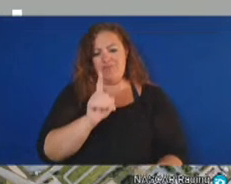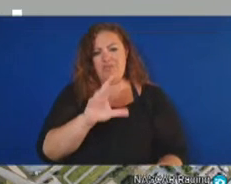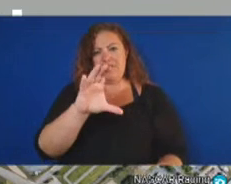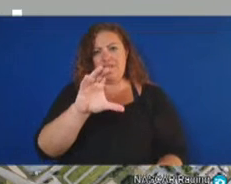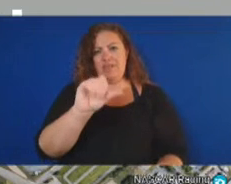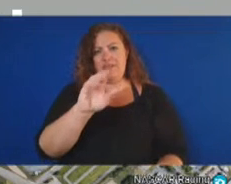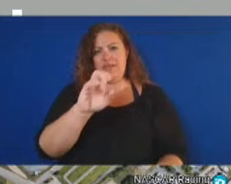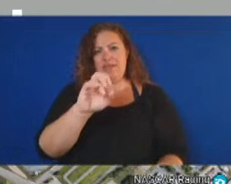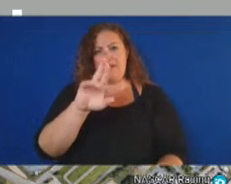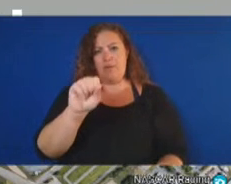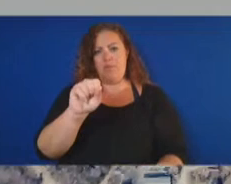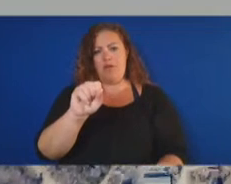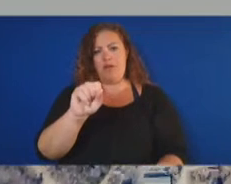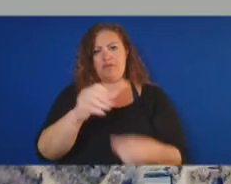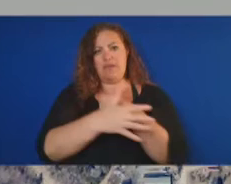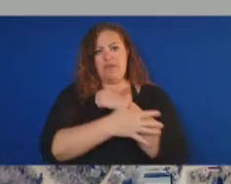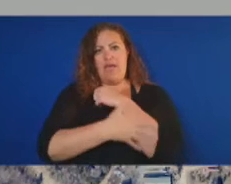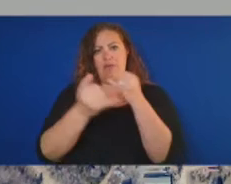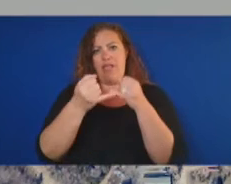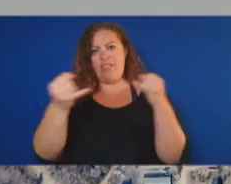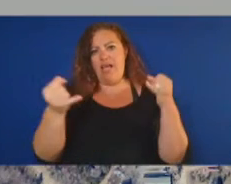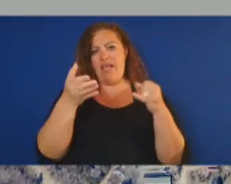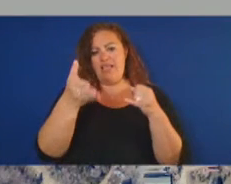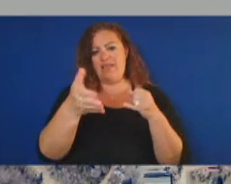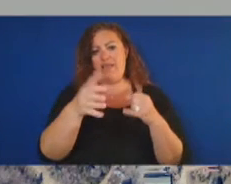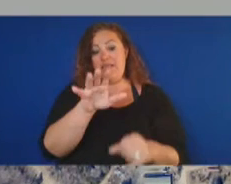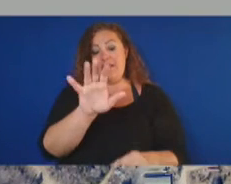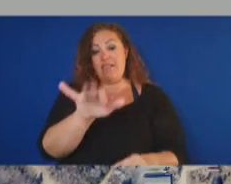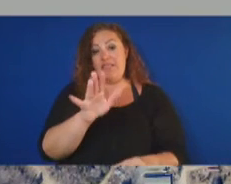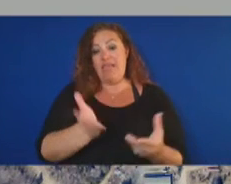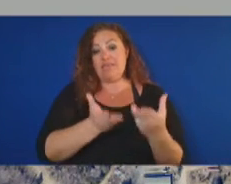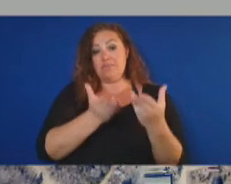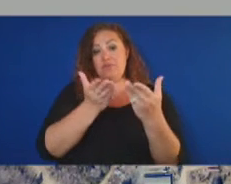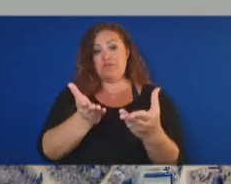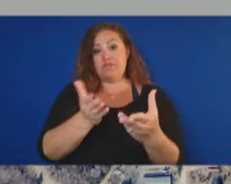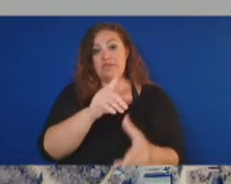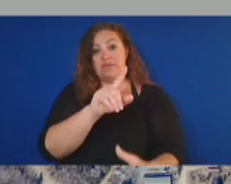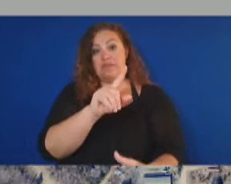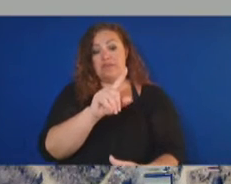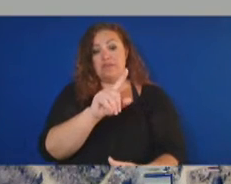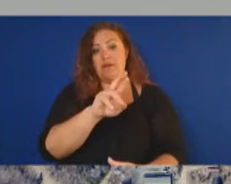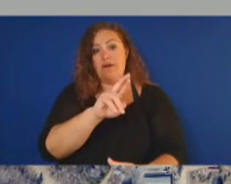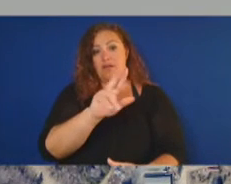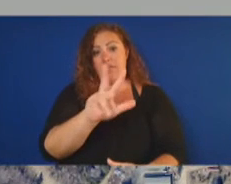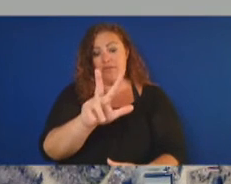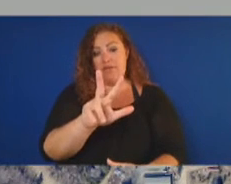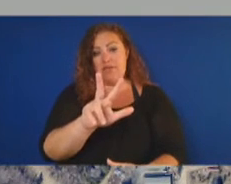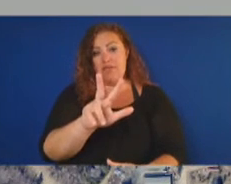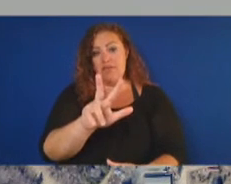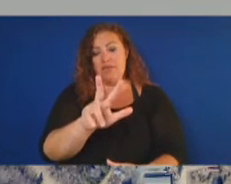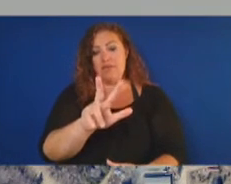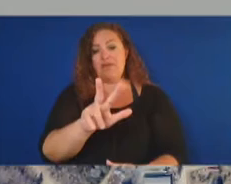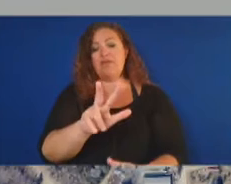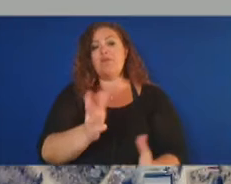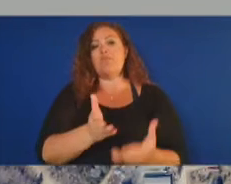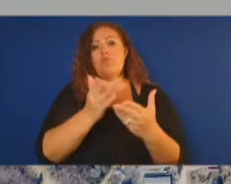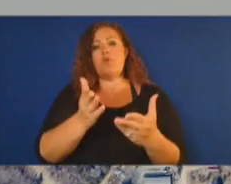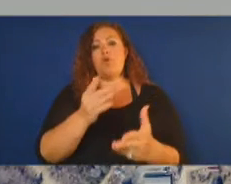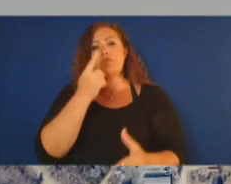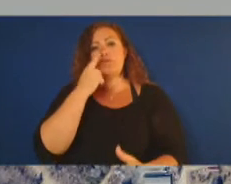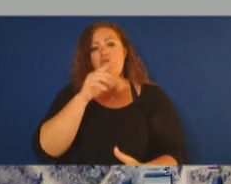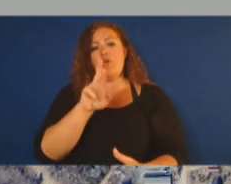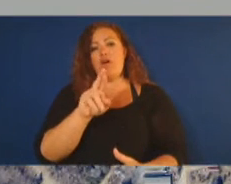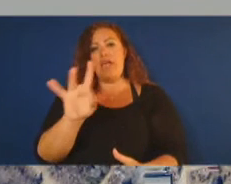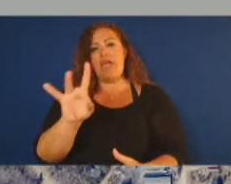Line uh just this petition is zoned excuse me R3 proposed zoning is for R8 multif